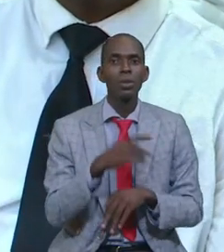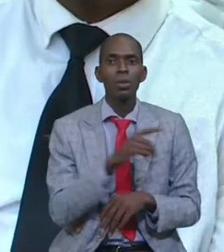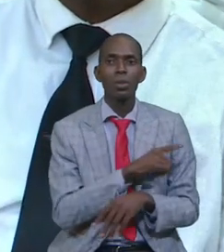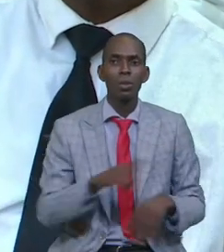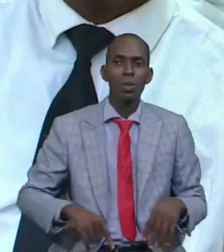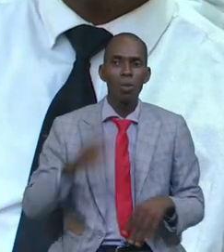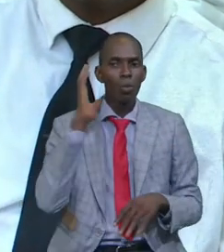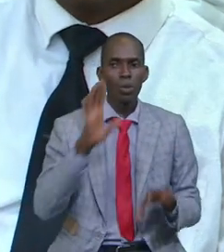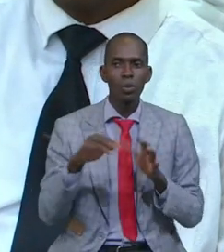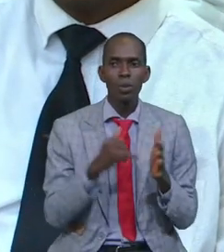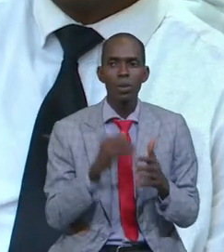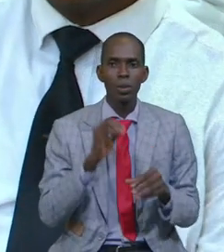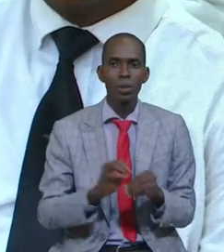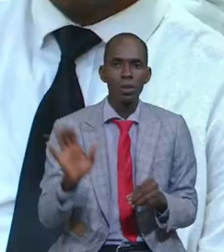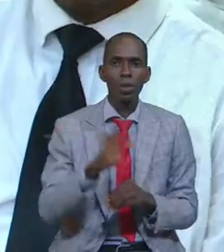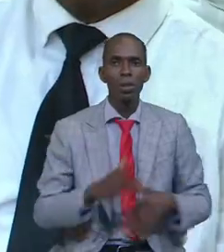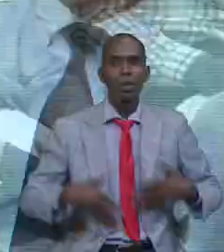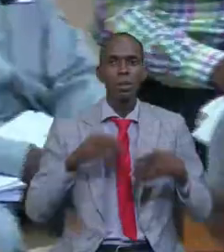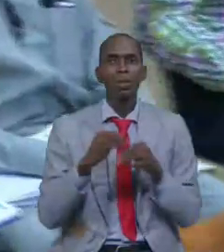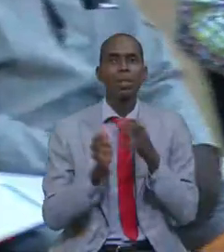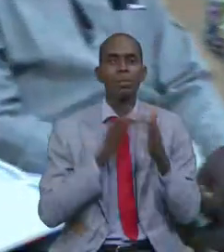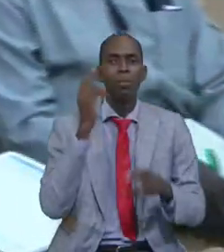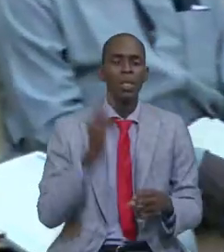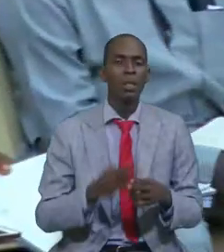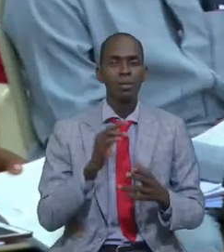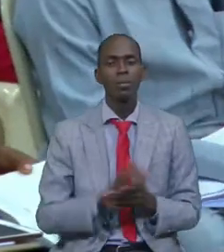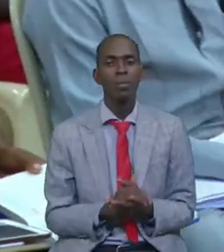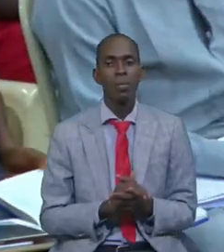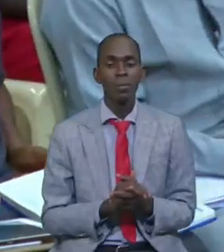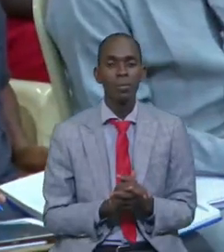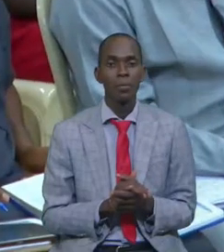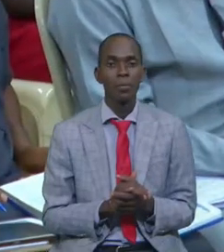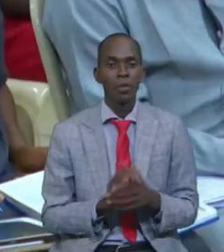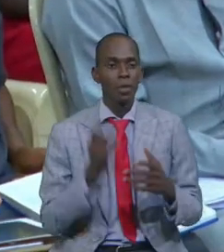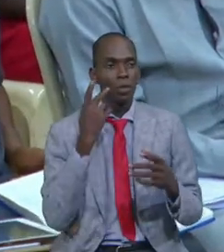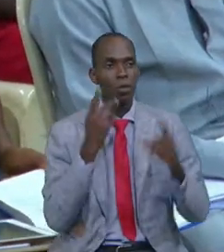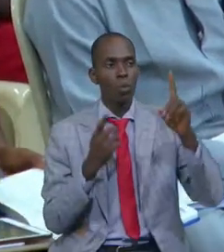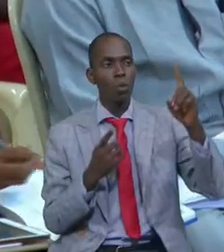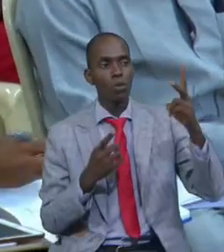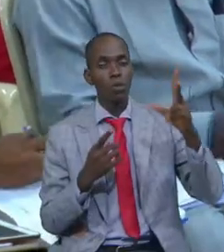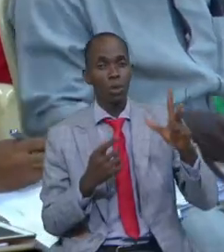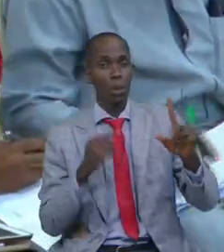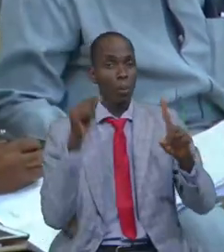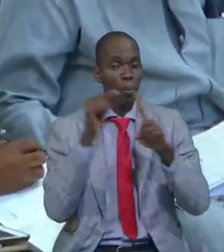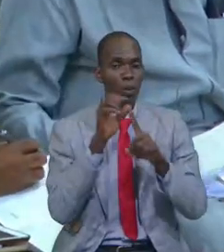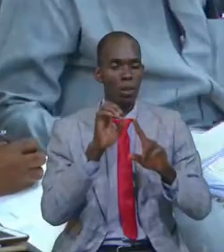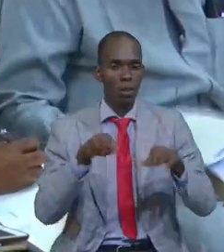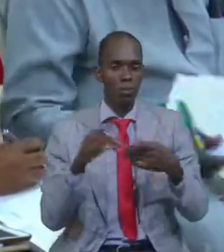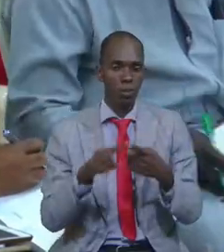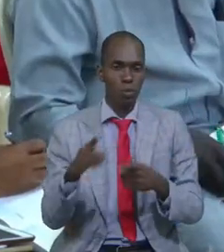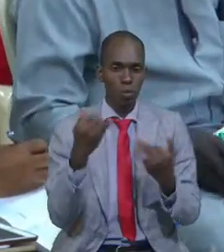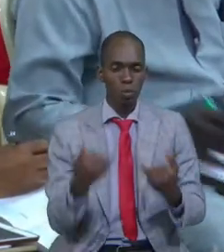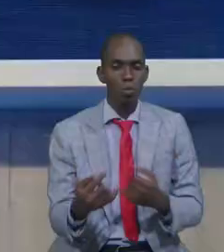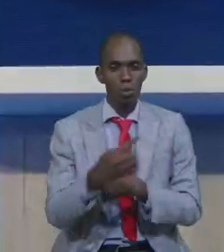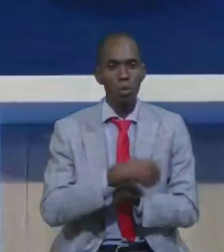in your life in Jesus' name. Look at 1, 2, 3 points I'm bringing to you today.